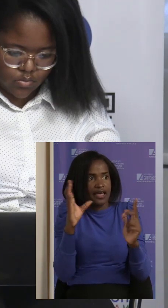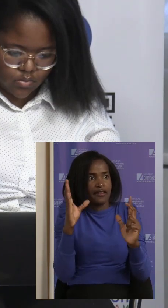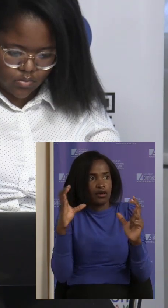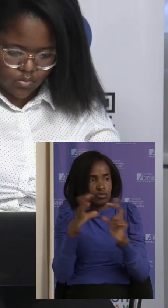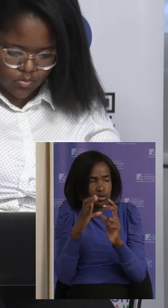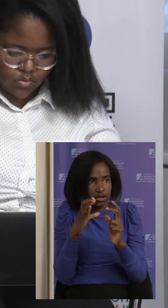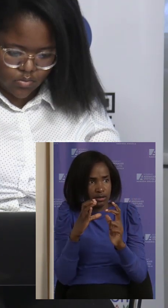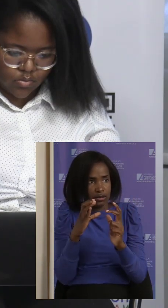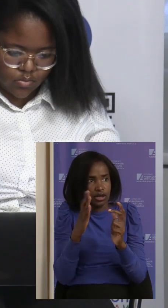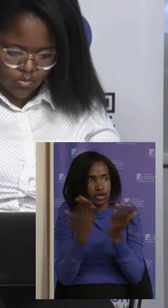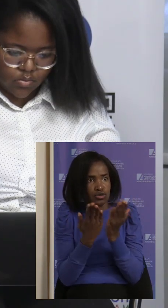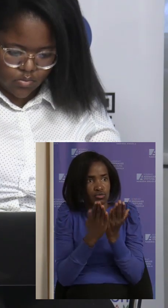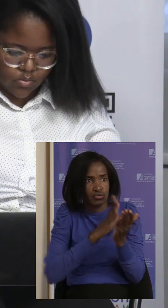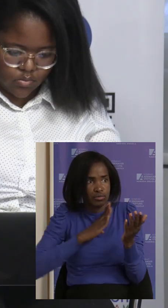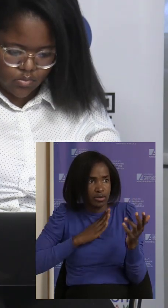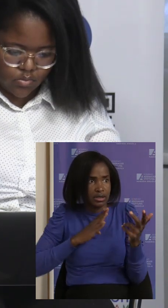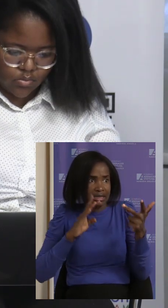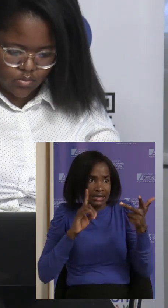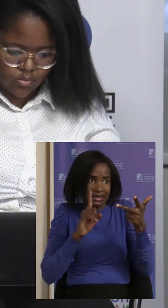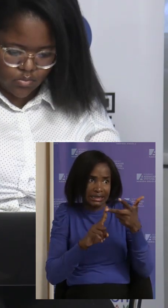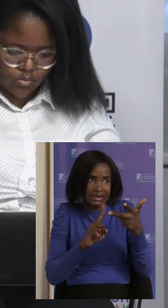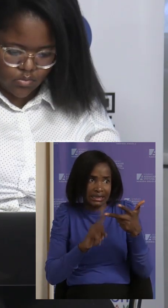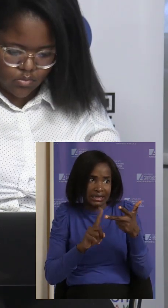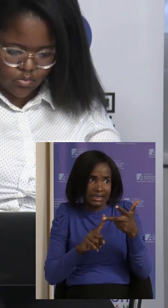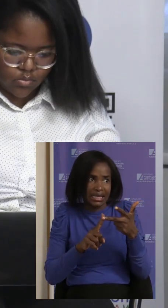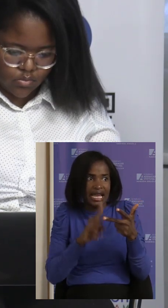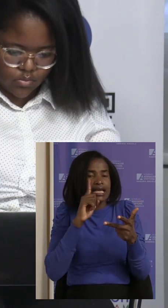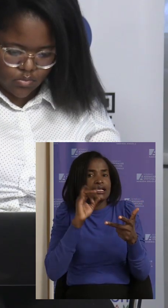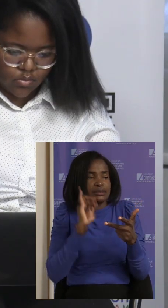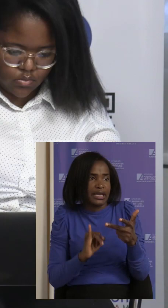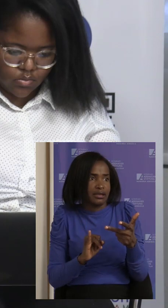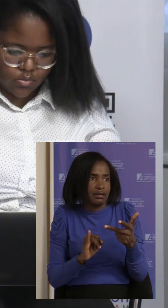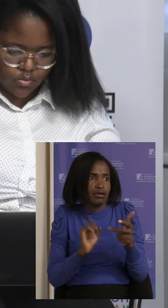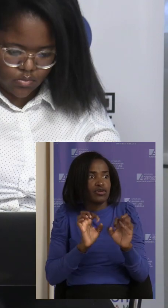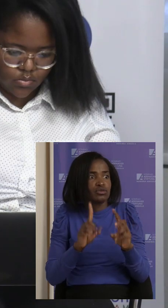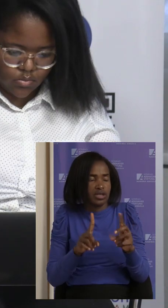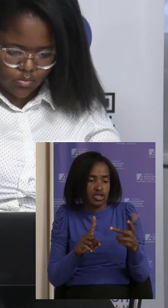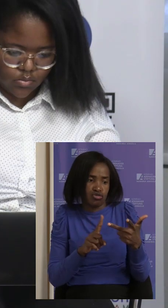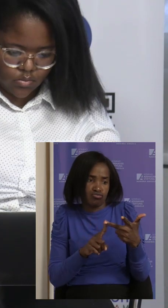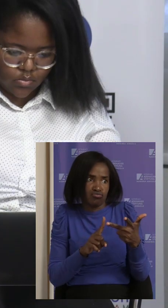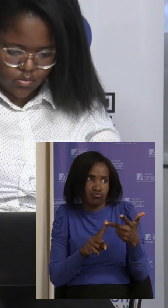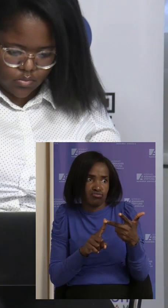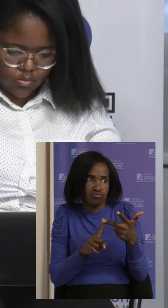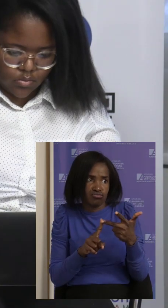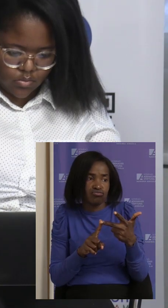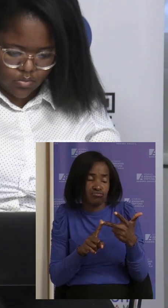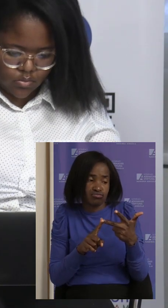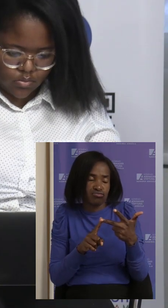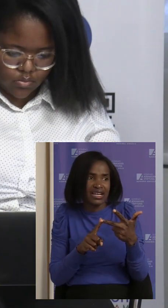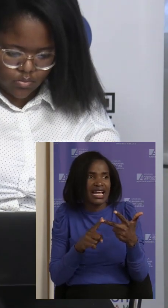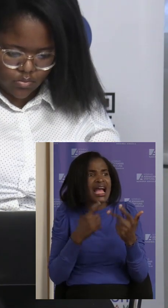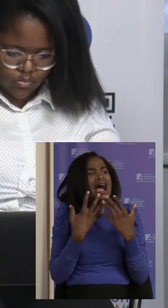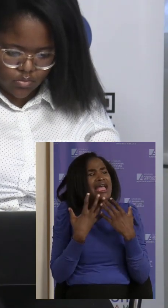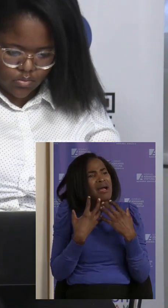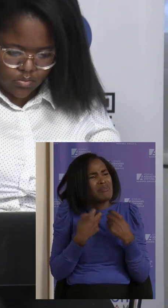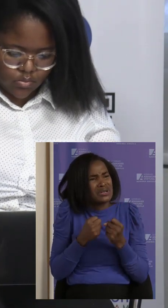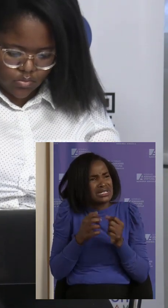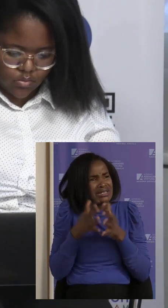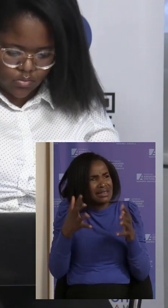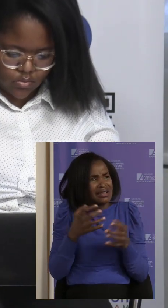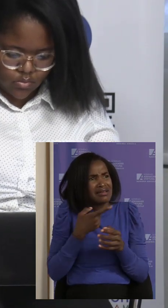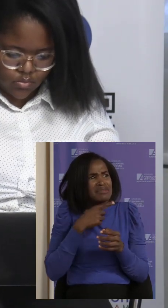the school board. And thereafter is the inspector of education. And I appreciated so much what